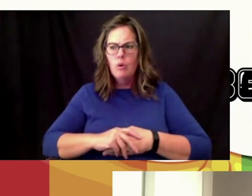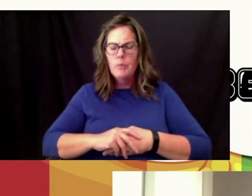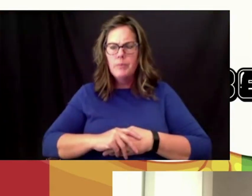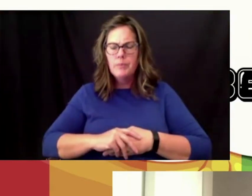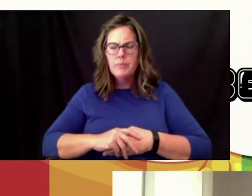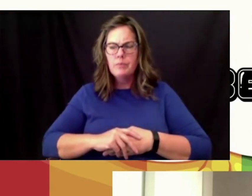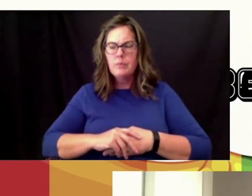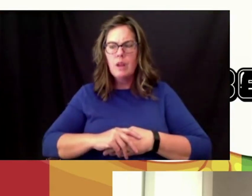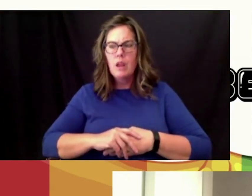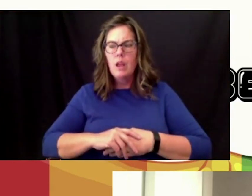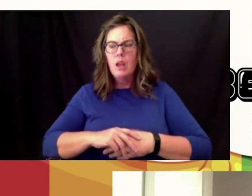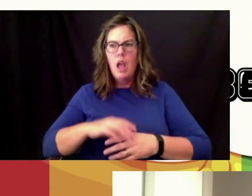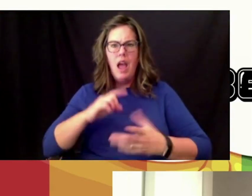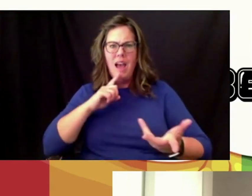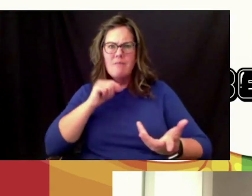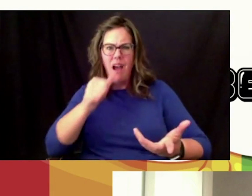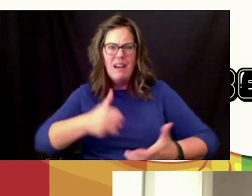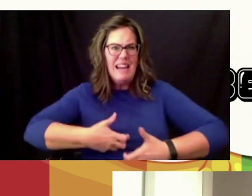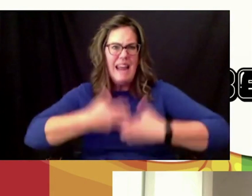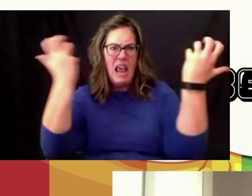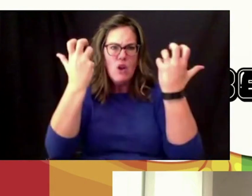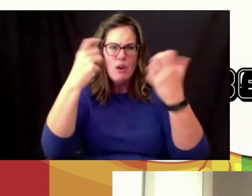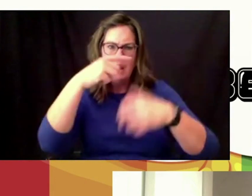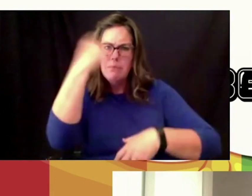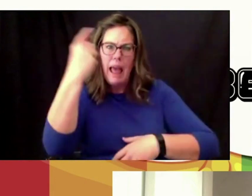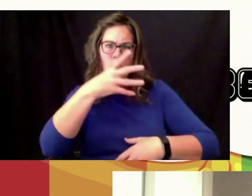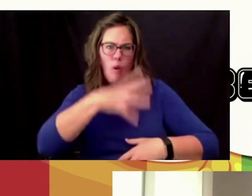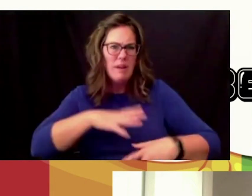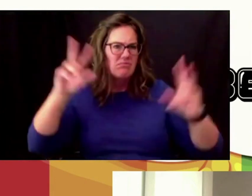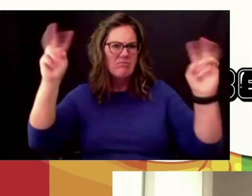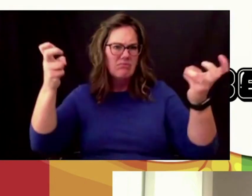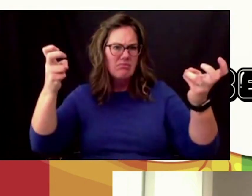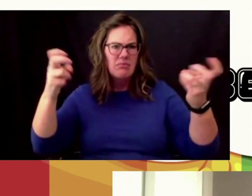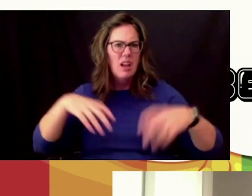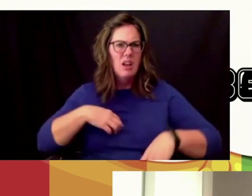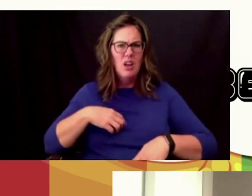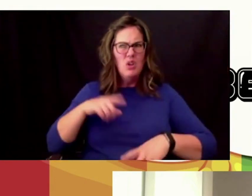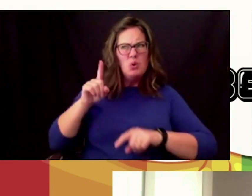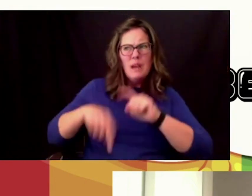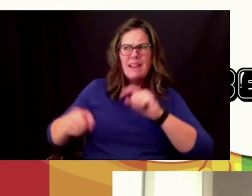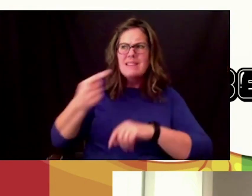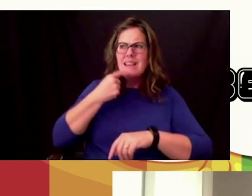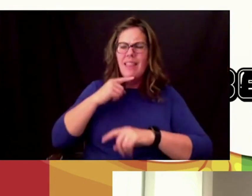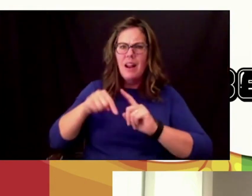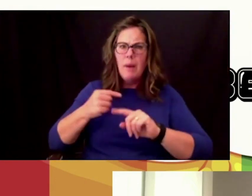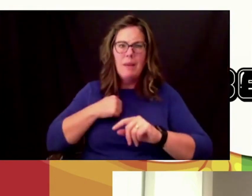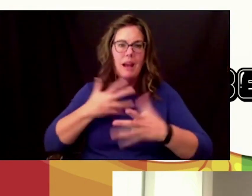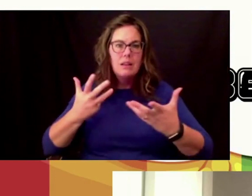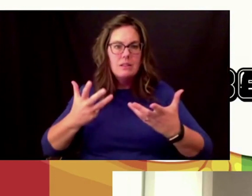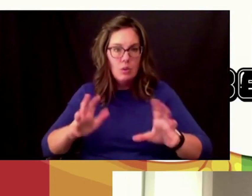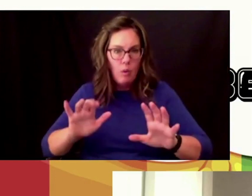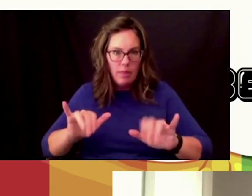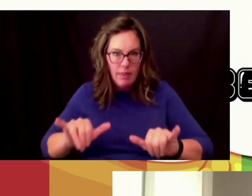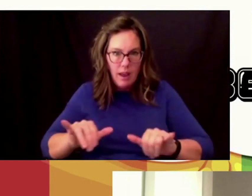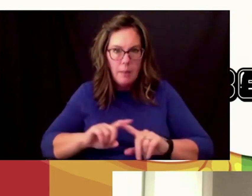know, somebody that's an angry Black woman or an angry Black girl, right? Like, you don't get to say that about me. And you